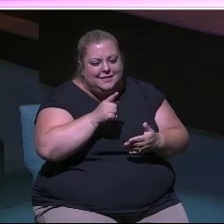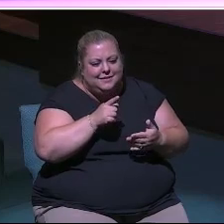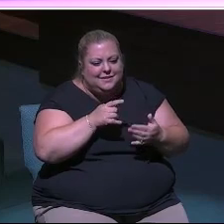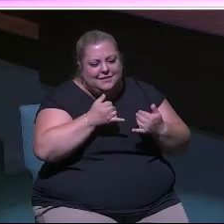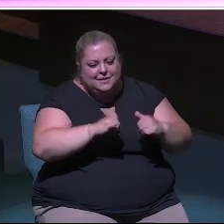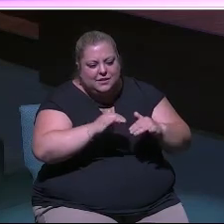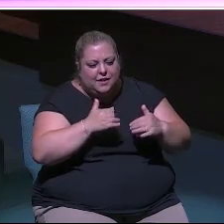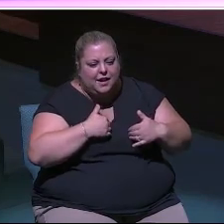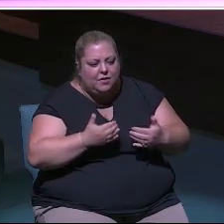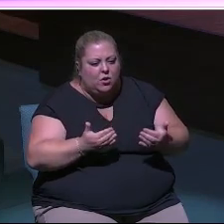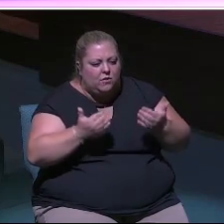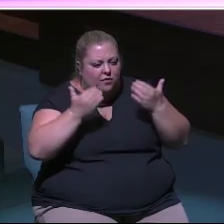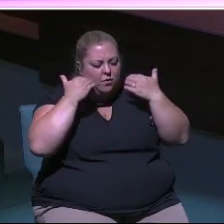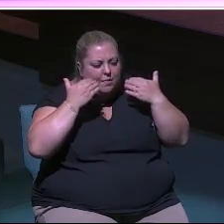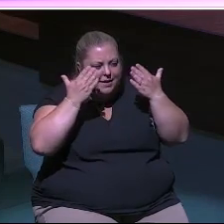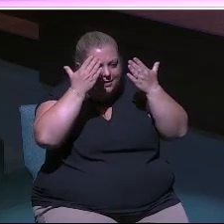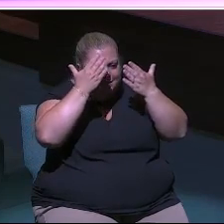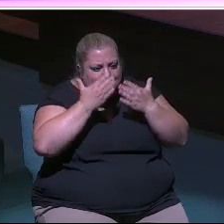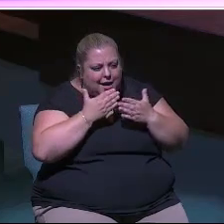brokenness in their heart.